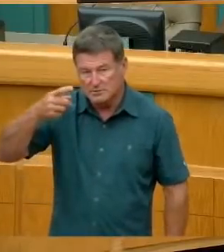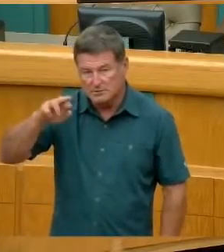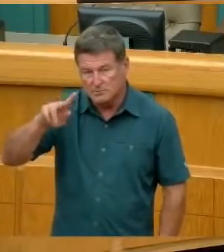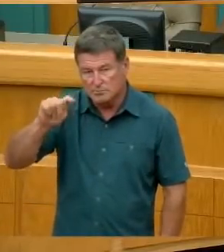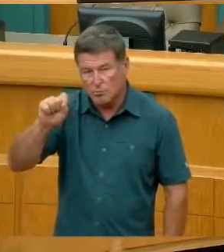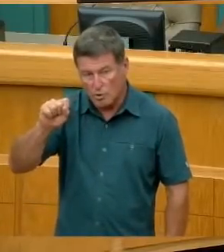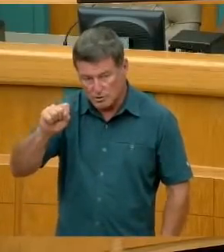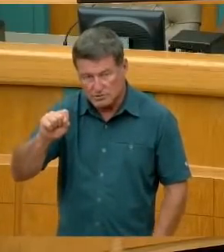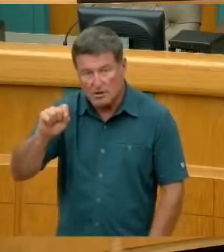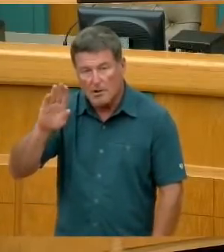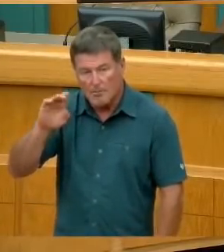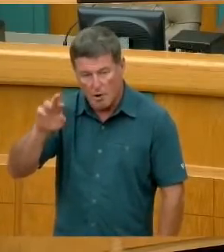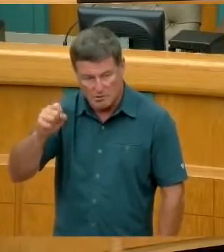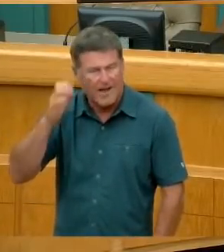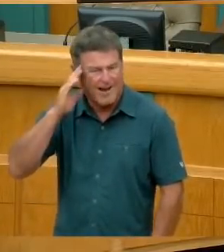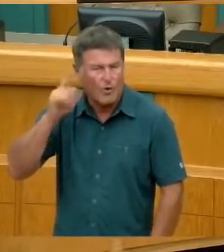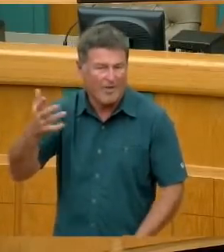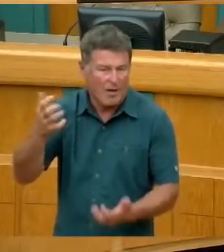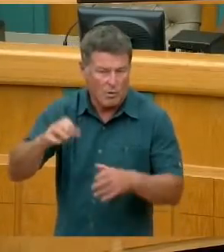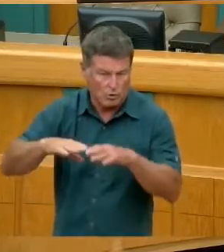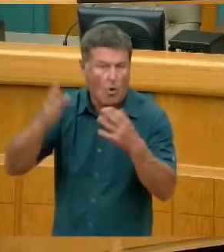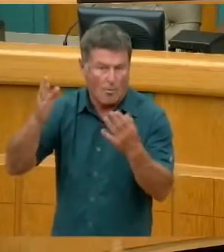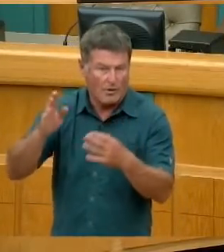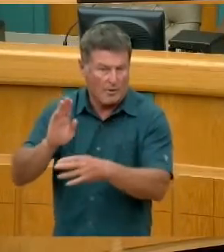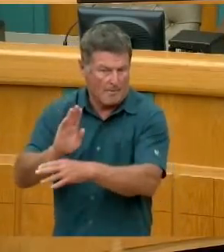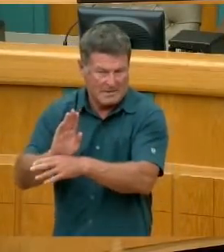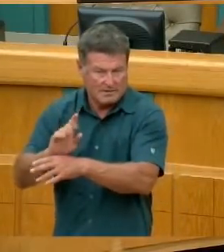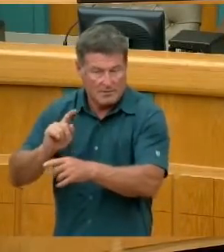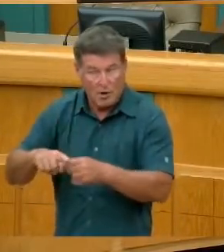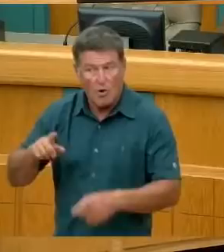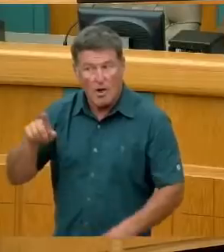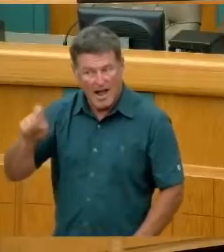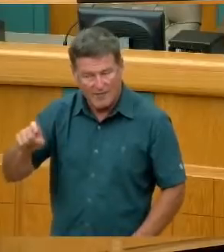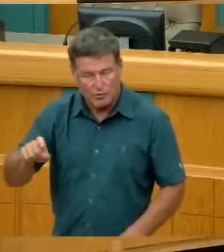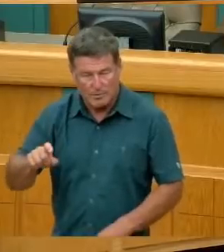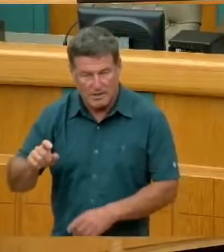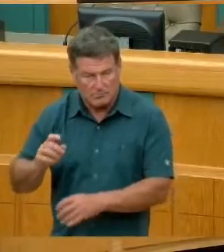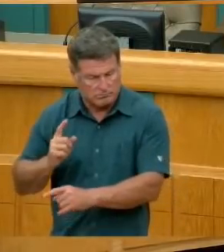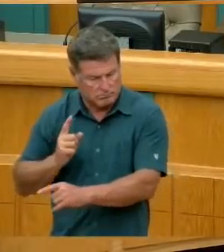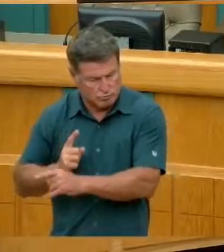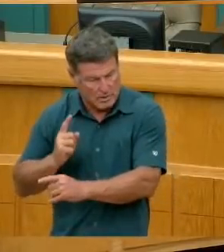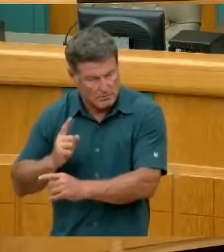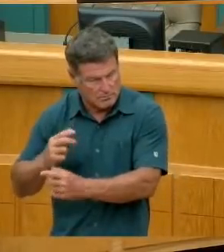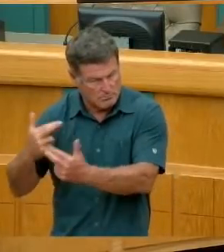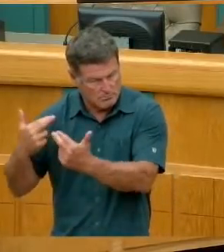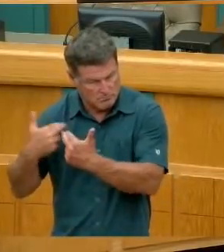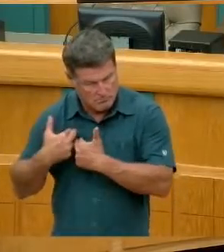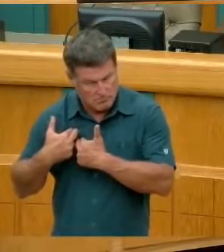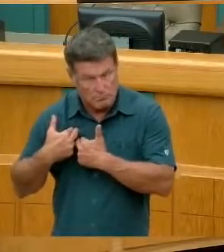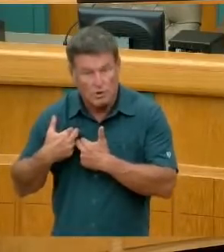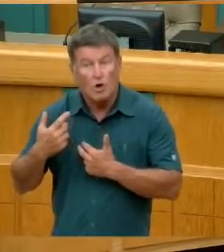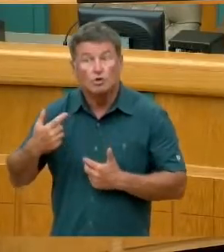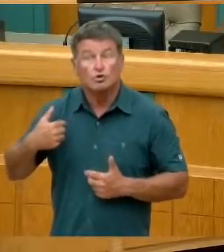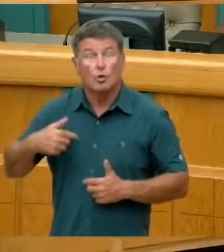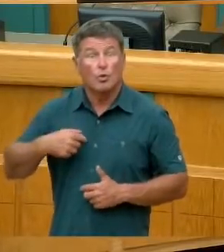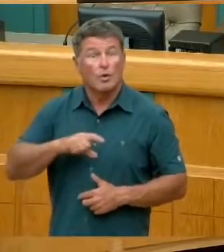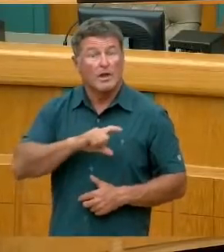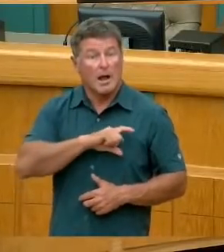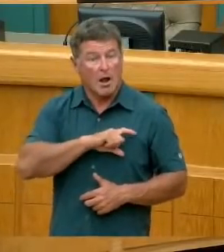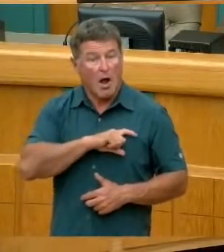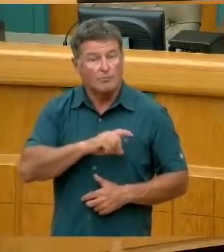I understand they want to move on with their business, we have to be responsible. And we're going to step up our game a little to try